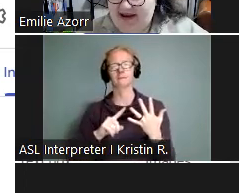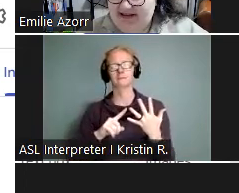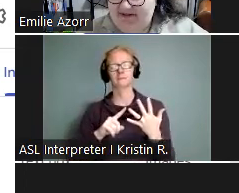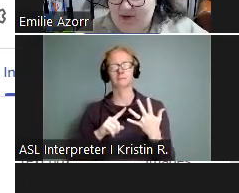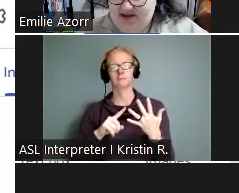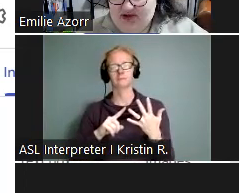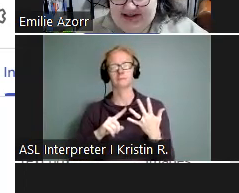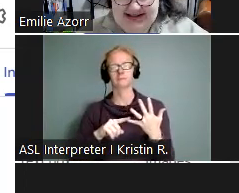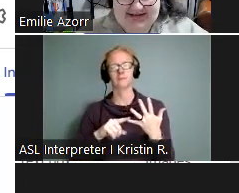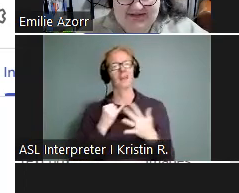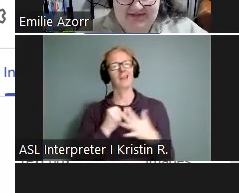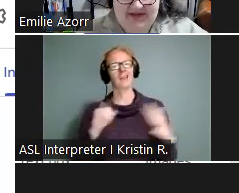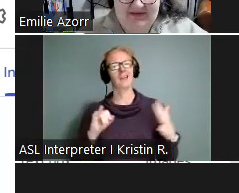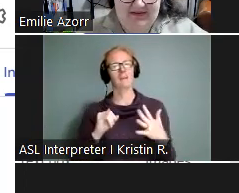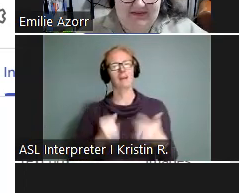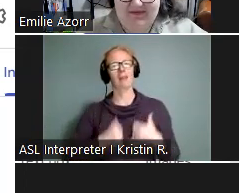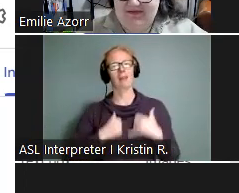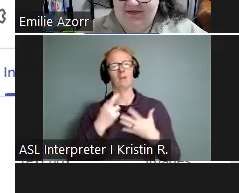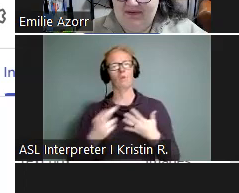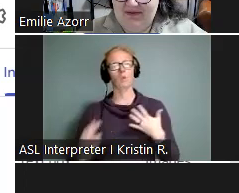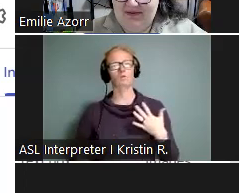and Independent Living Resources.